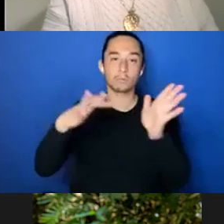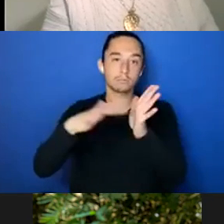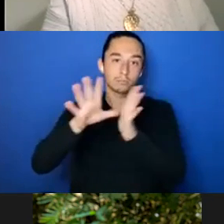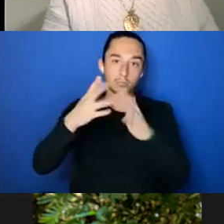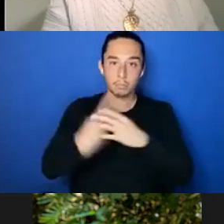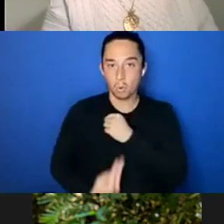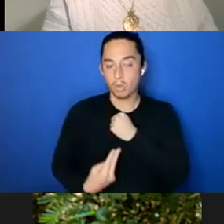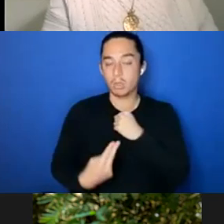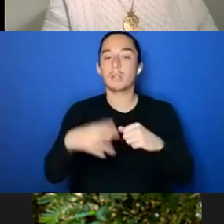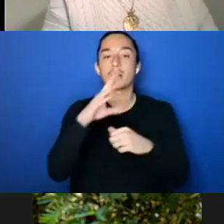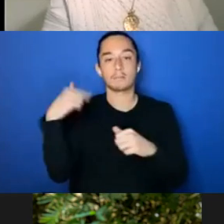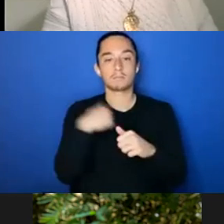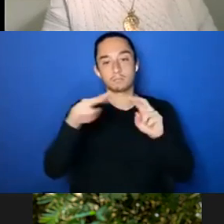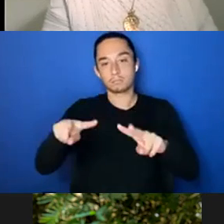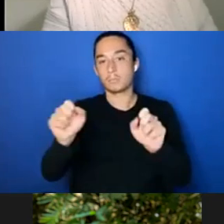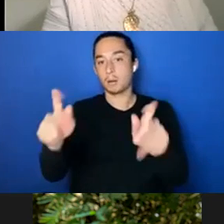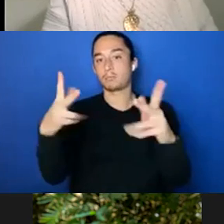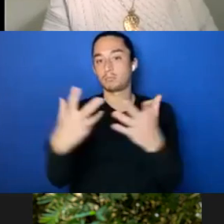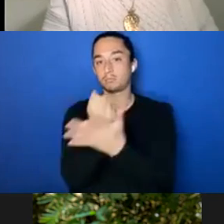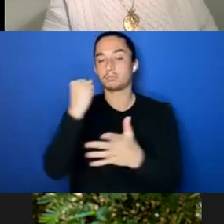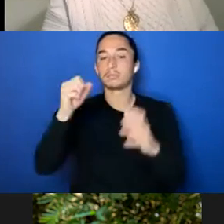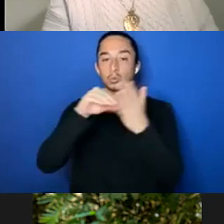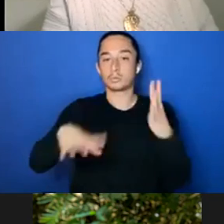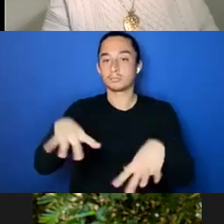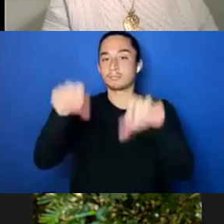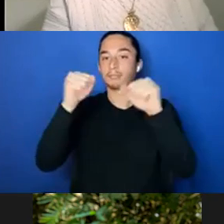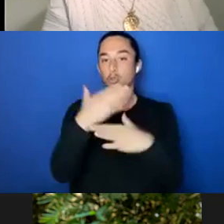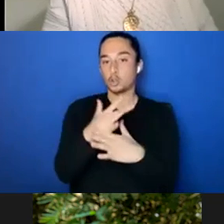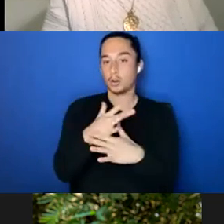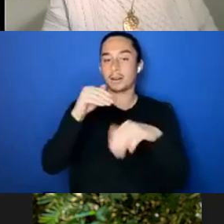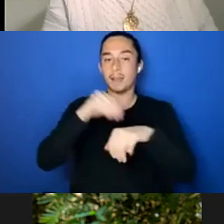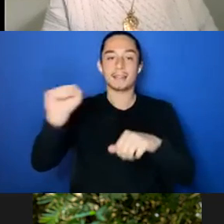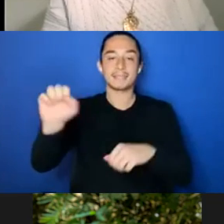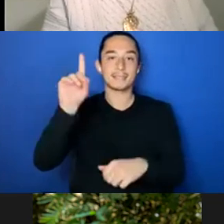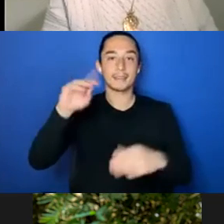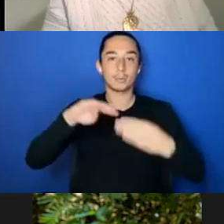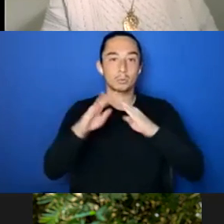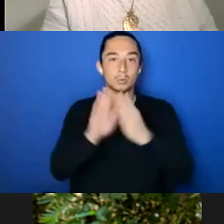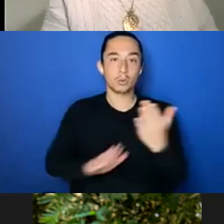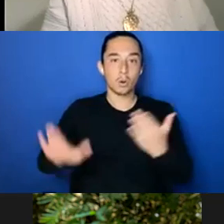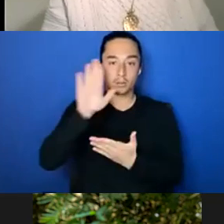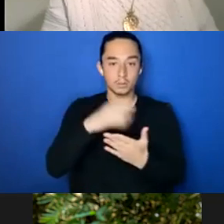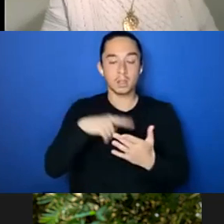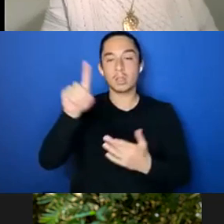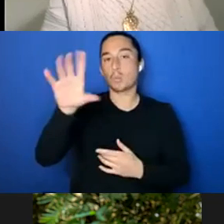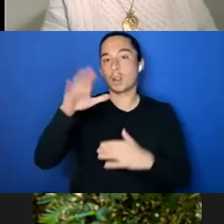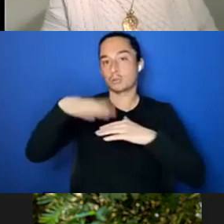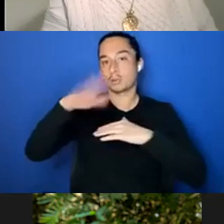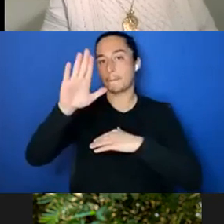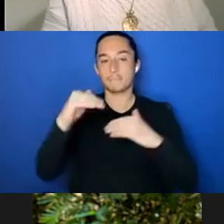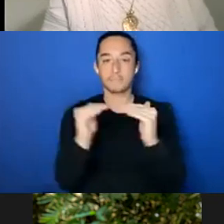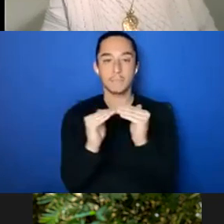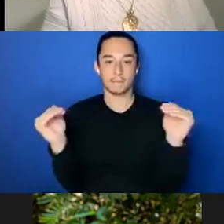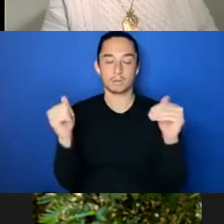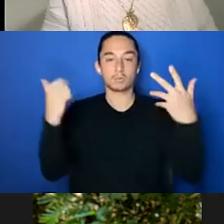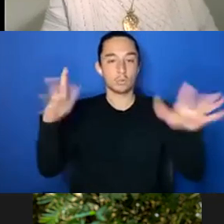as we're looking into the opportunity to have our students take German at San Diego Community College at the 100 and above level,